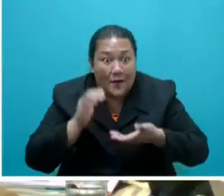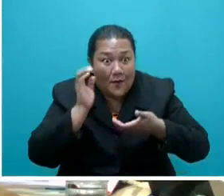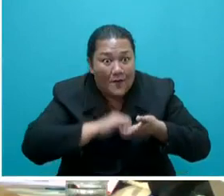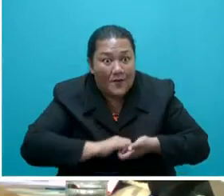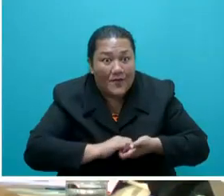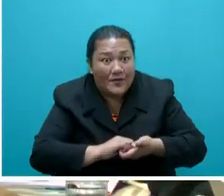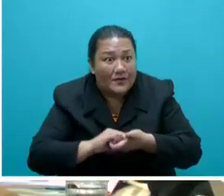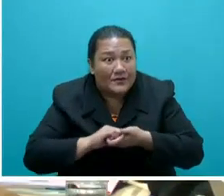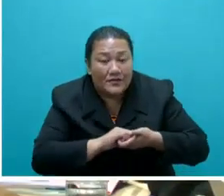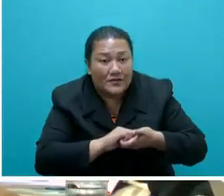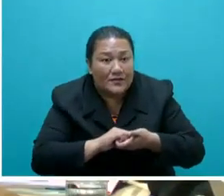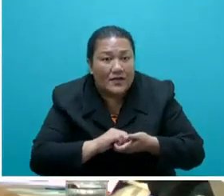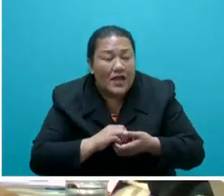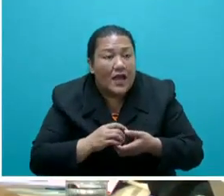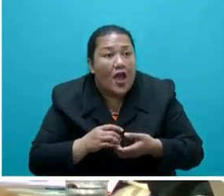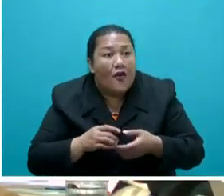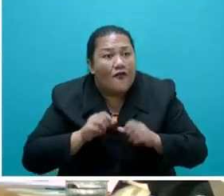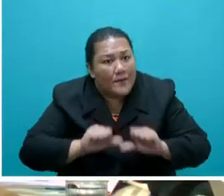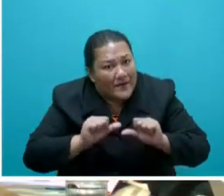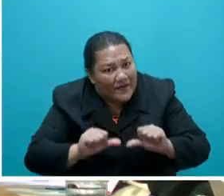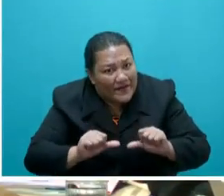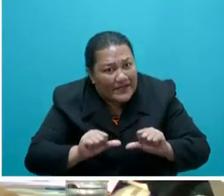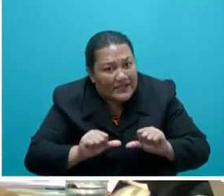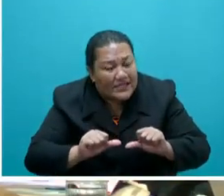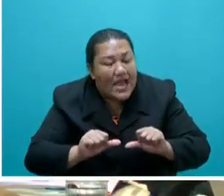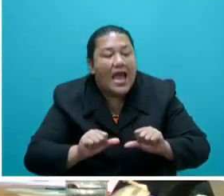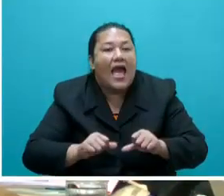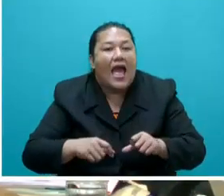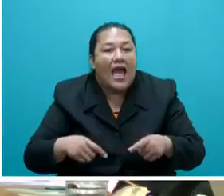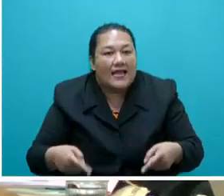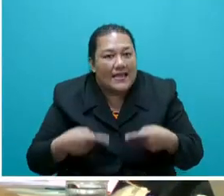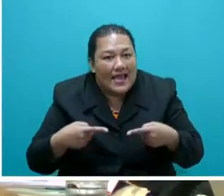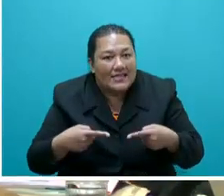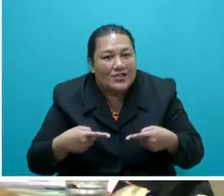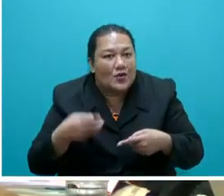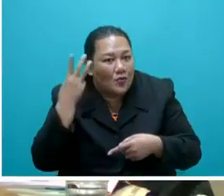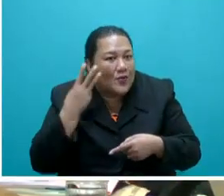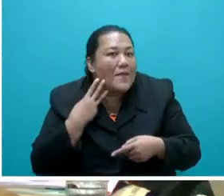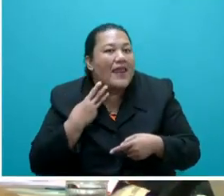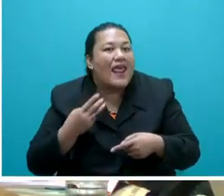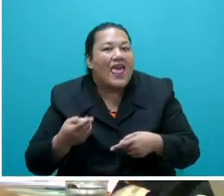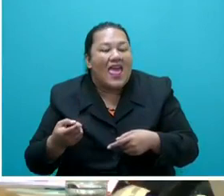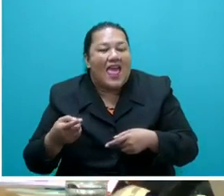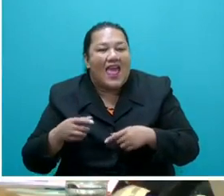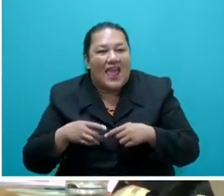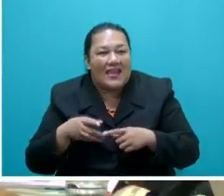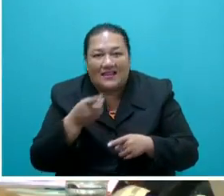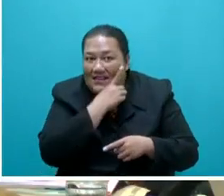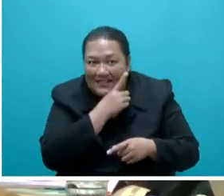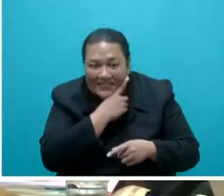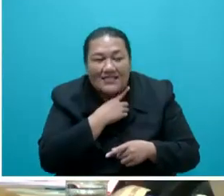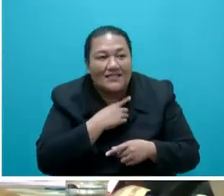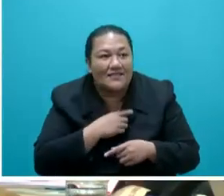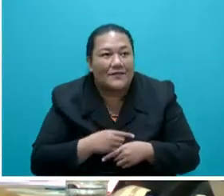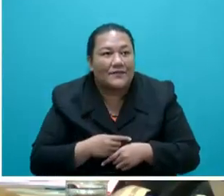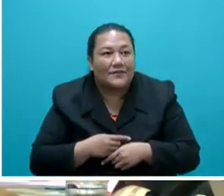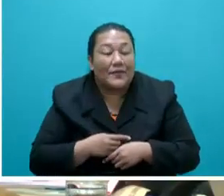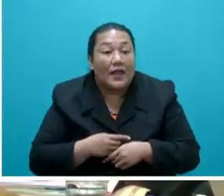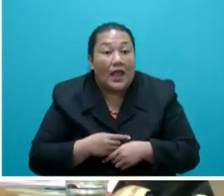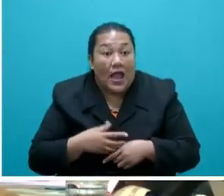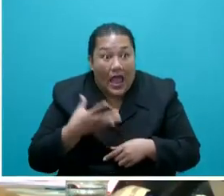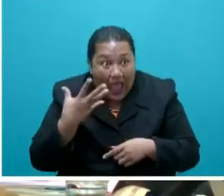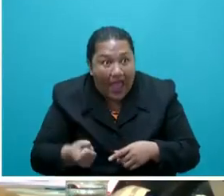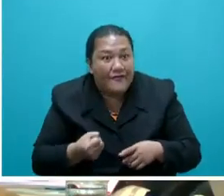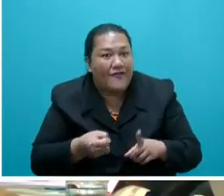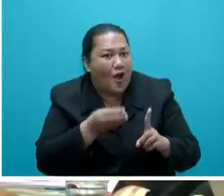plan for the prevention of violence against women and girls. The Fijian government recognizes its obligation to